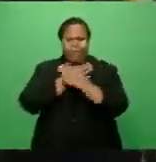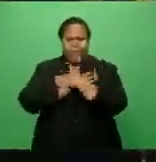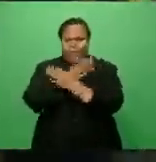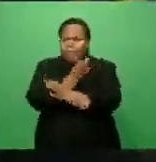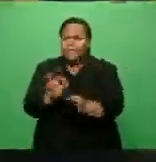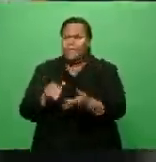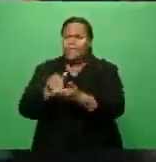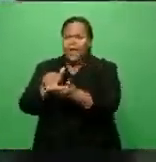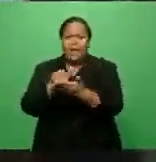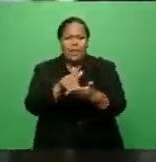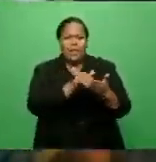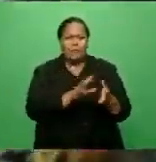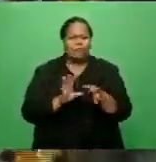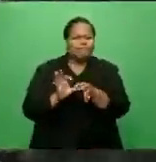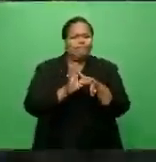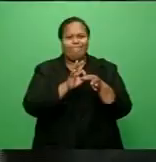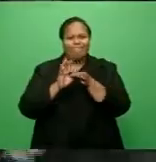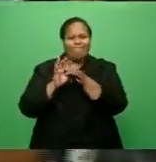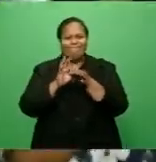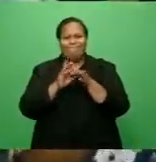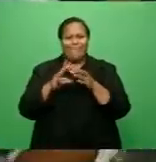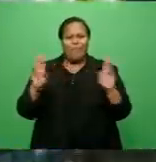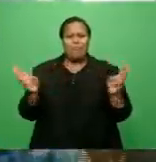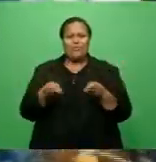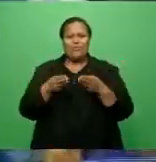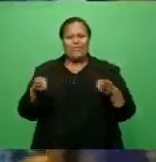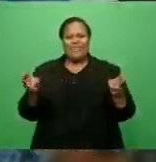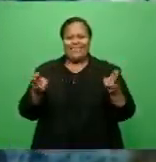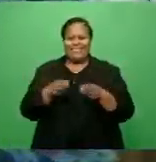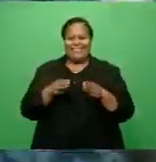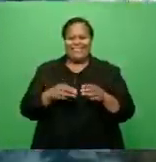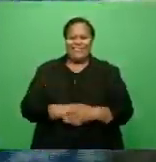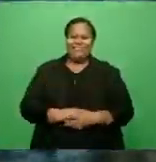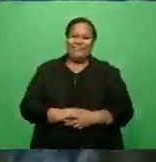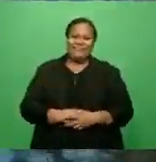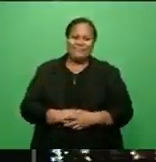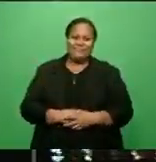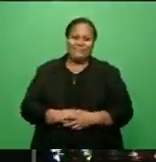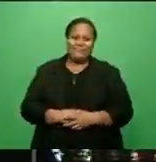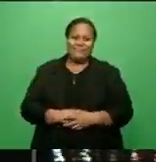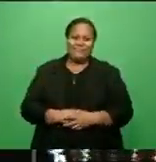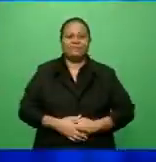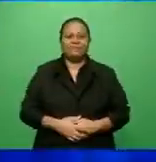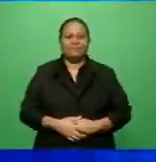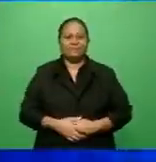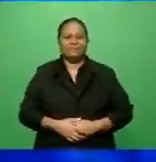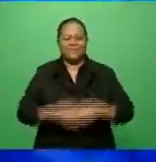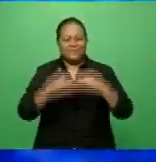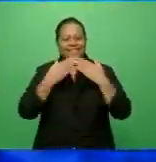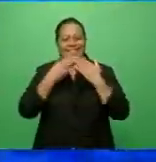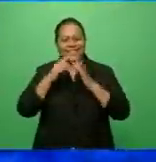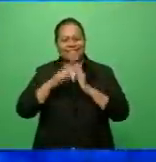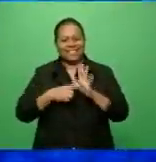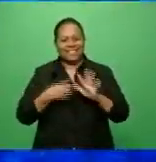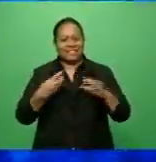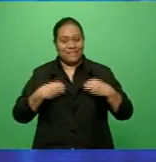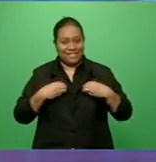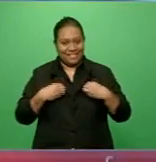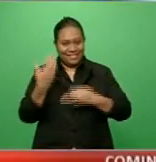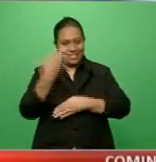another, united under the banner of music. Koroi Tandalala, FBC News. Thanks, Jackie. In business